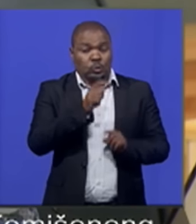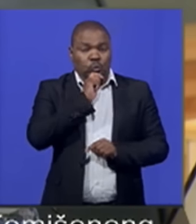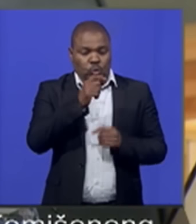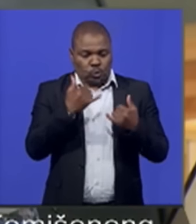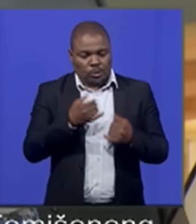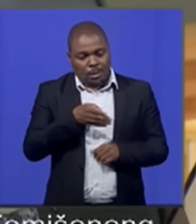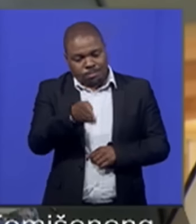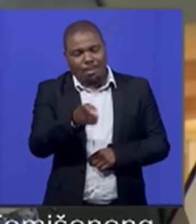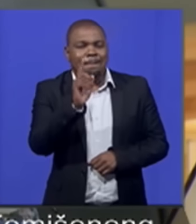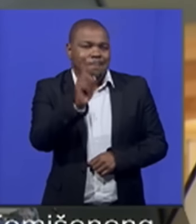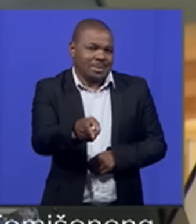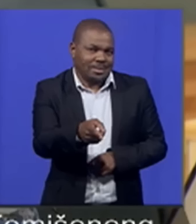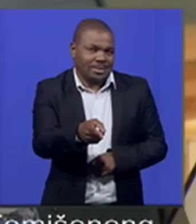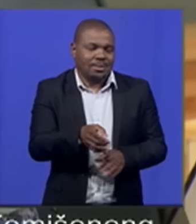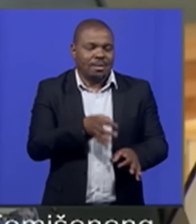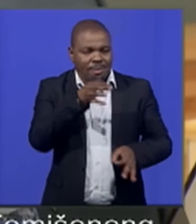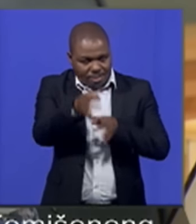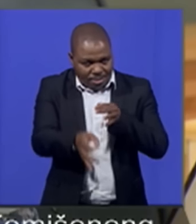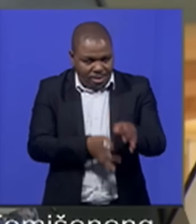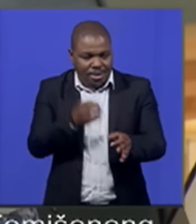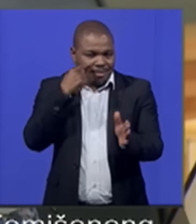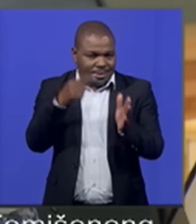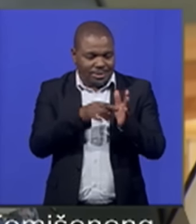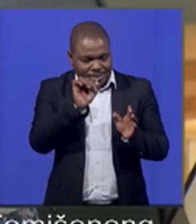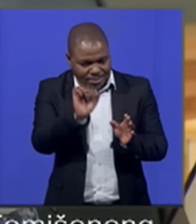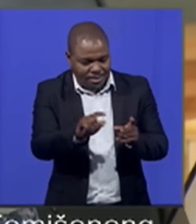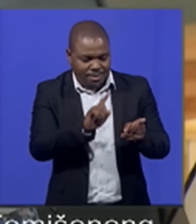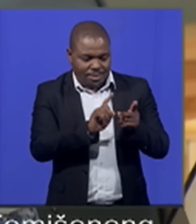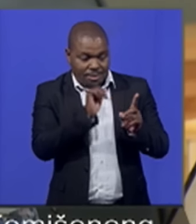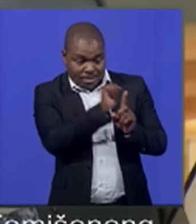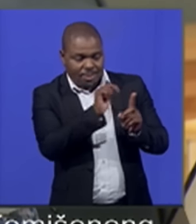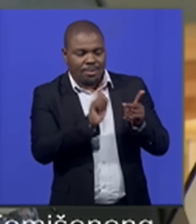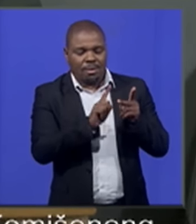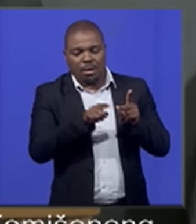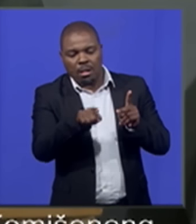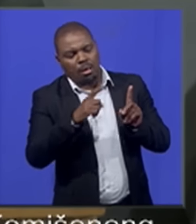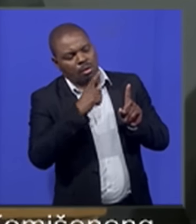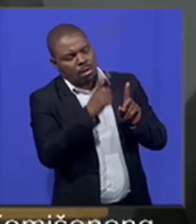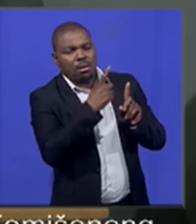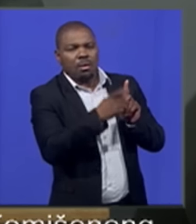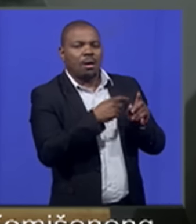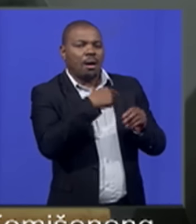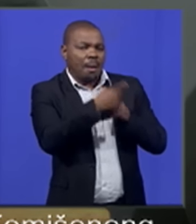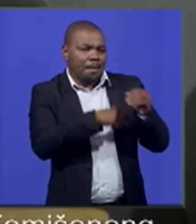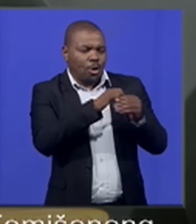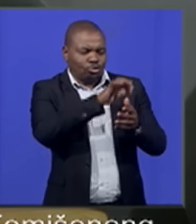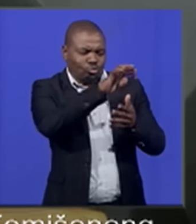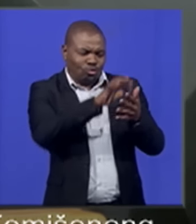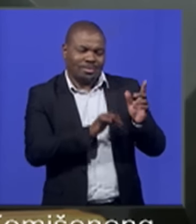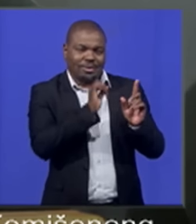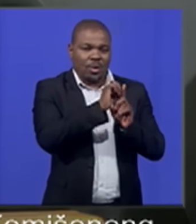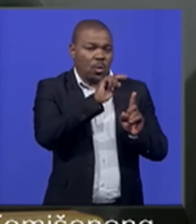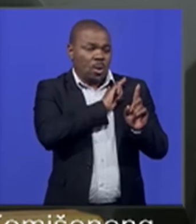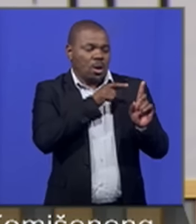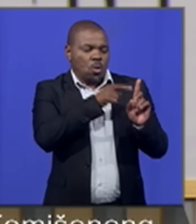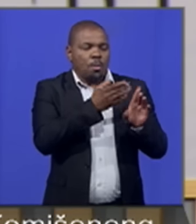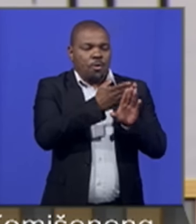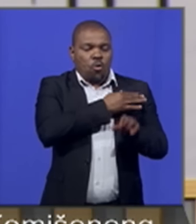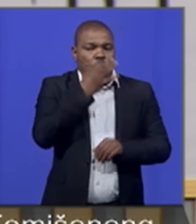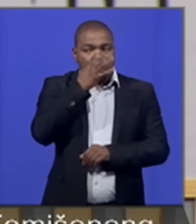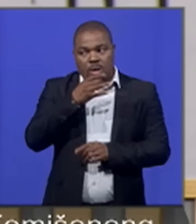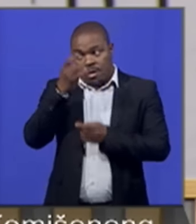letetšwe gore Nku a fe bohlatse le go lebana le thaba ya dipotšišo malebana le dipolelo tša gagwe tša gore ke yena a